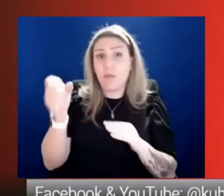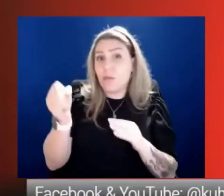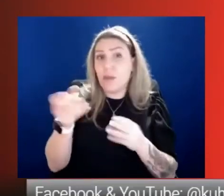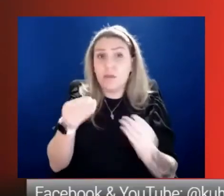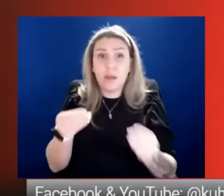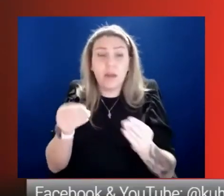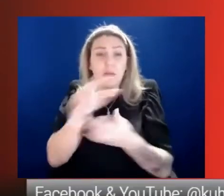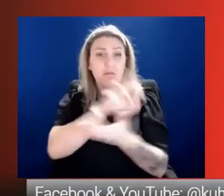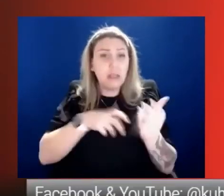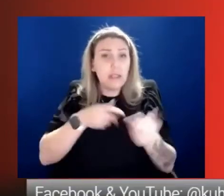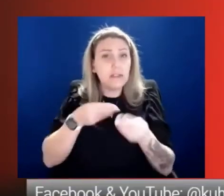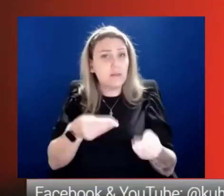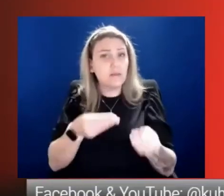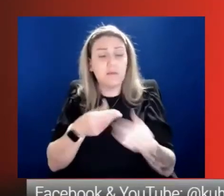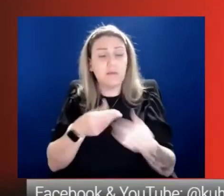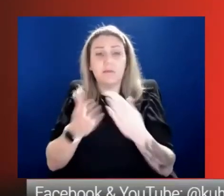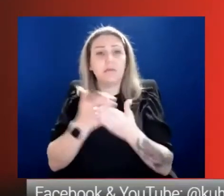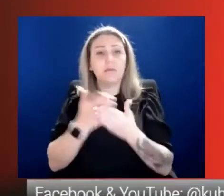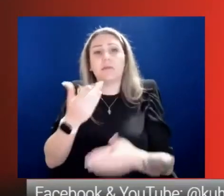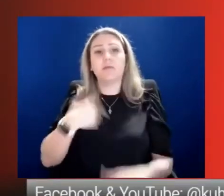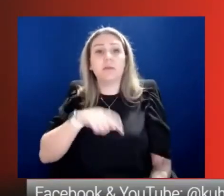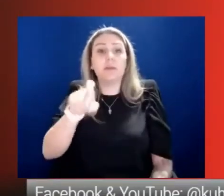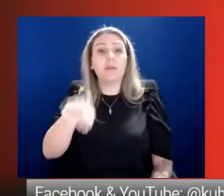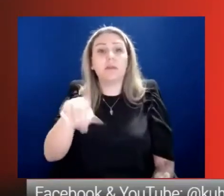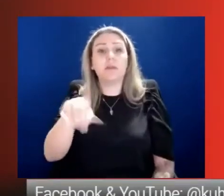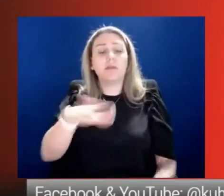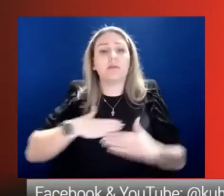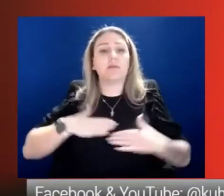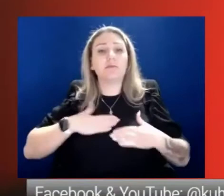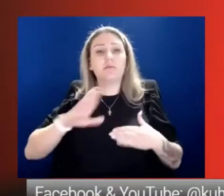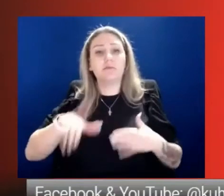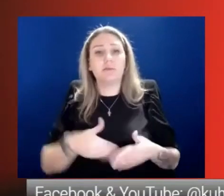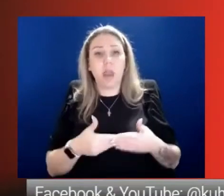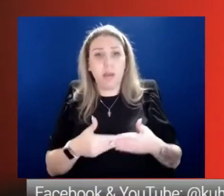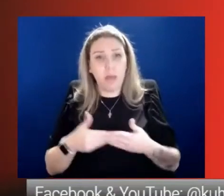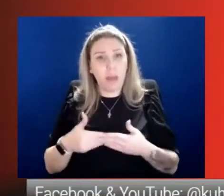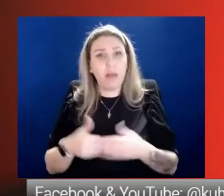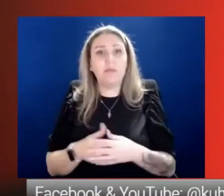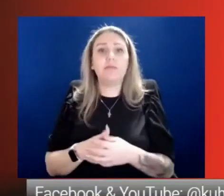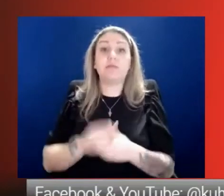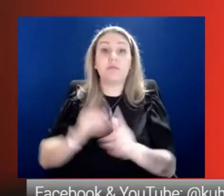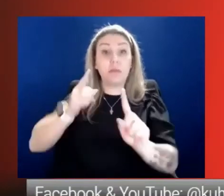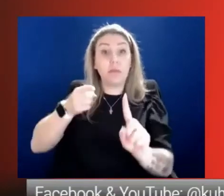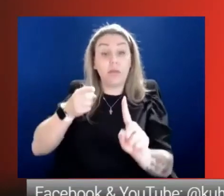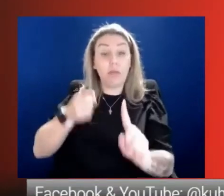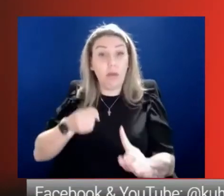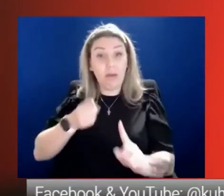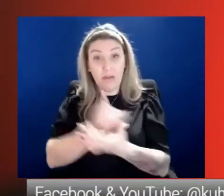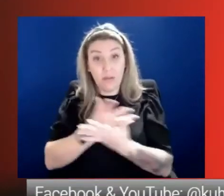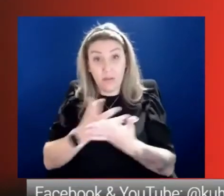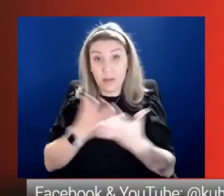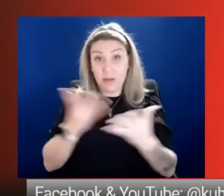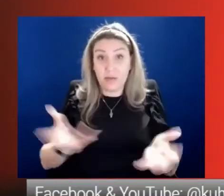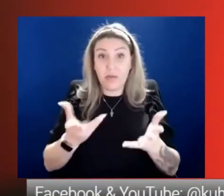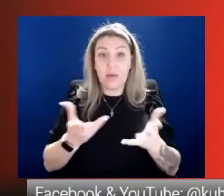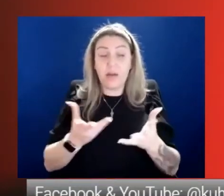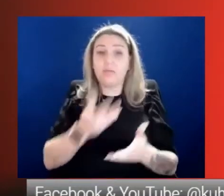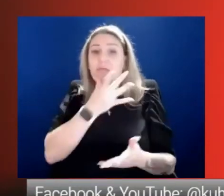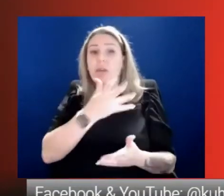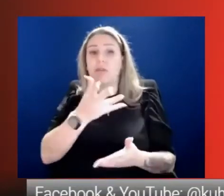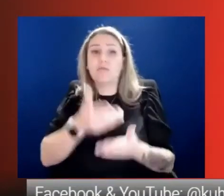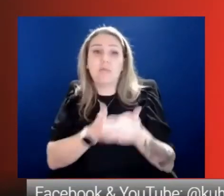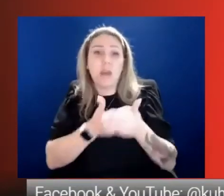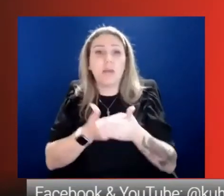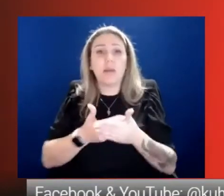that we need to do so you can enjoy your baby. Because the goal of all of this is that mothers and babies are happy and that babies are well